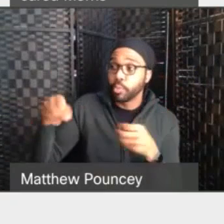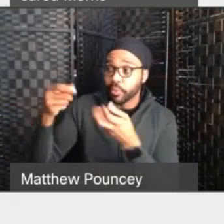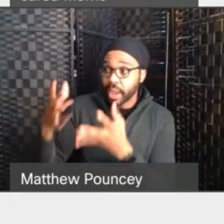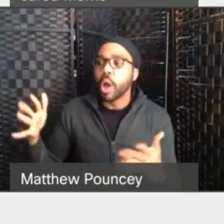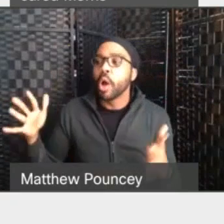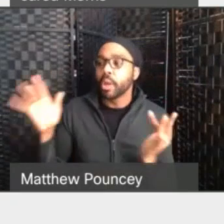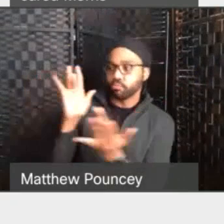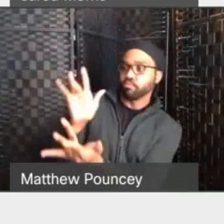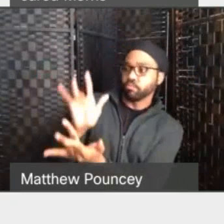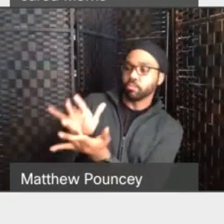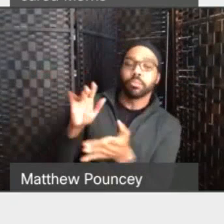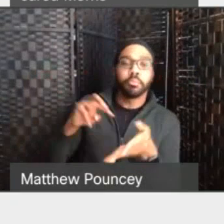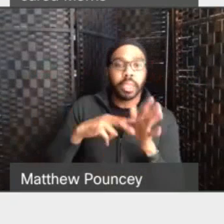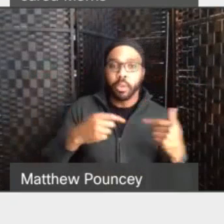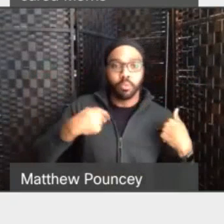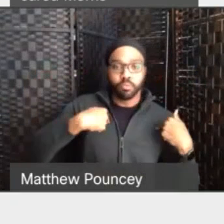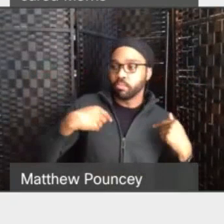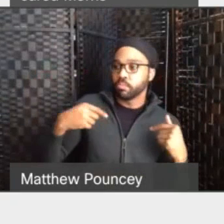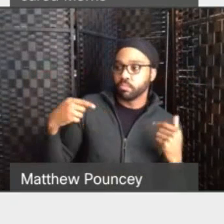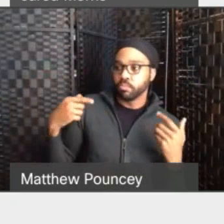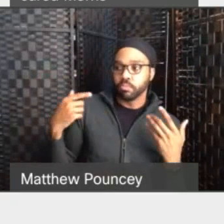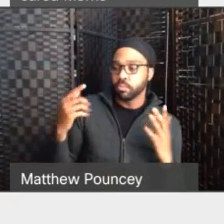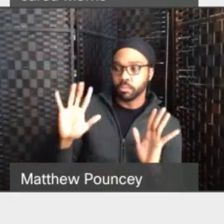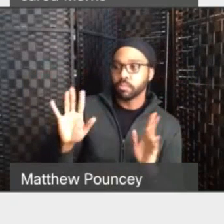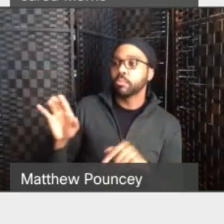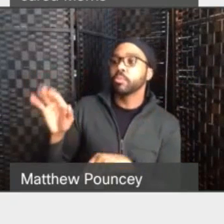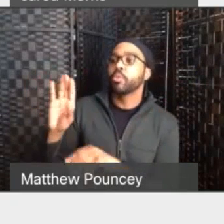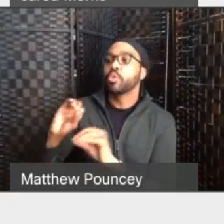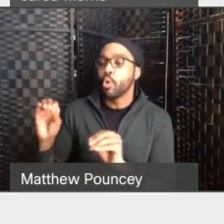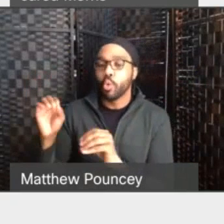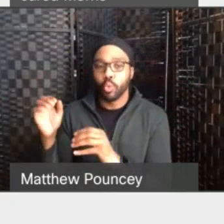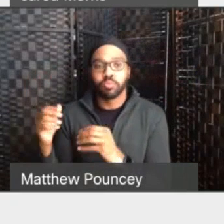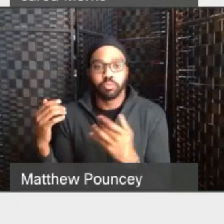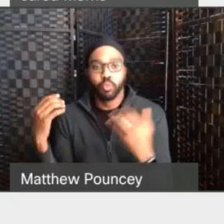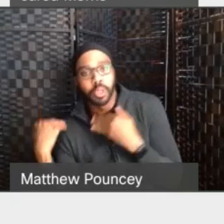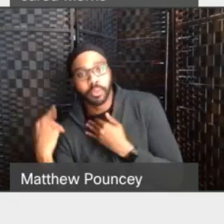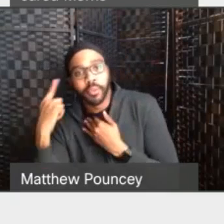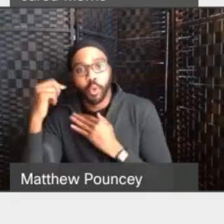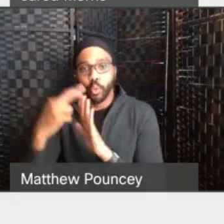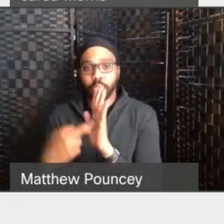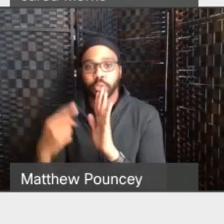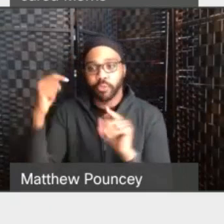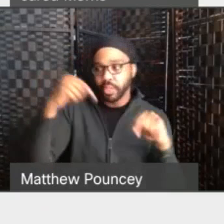be no further provider responsibilities for registering folks for these vaccines. Thanks, Director Reese.